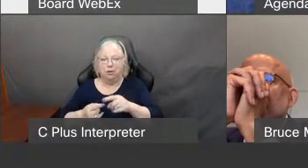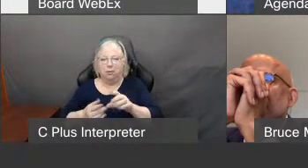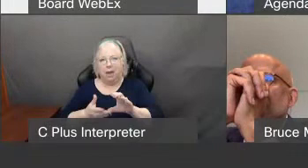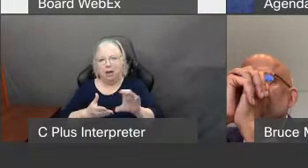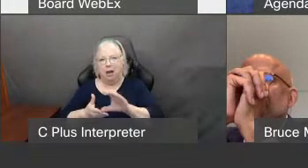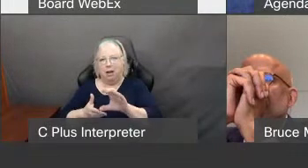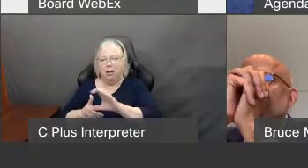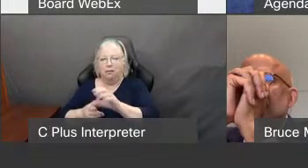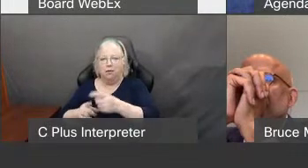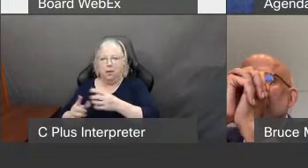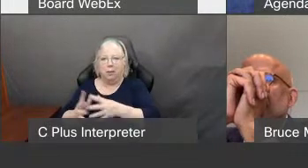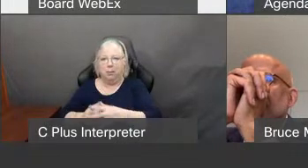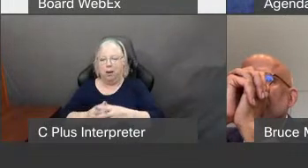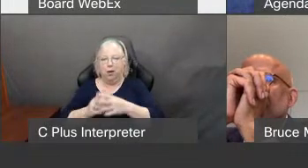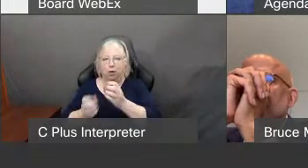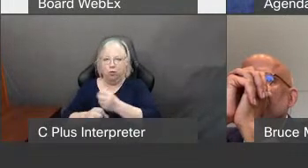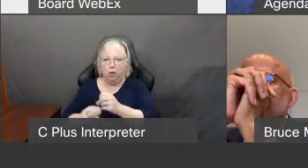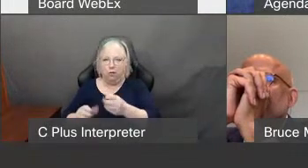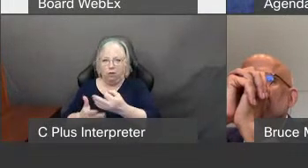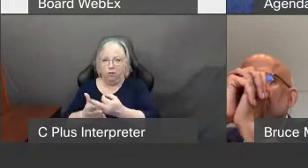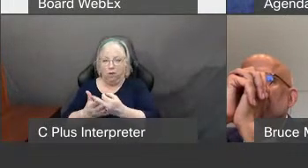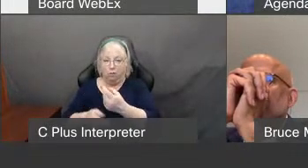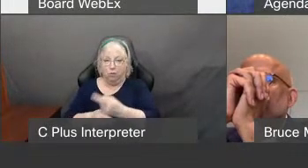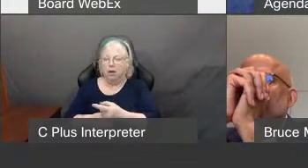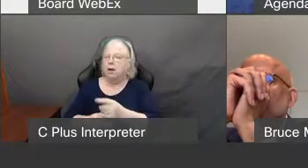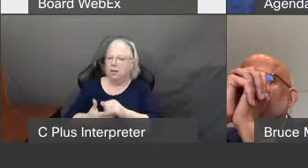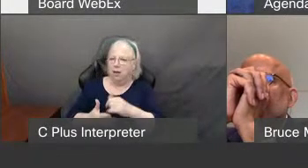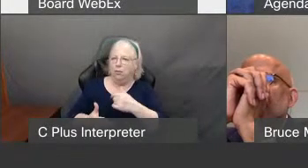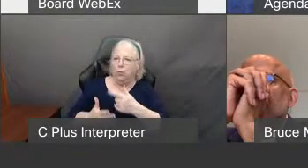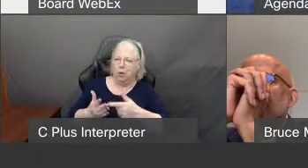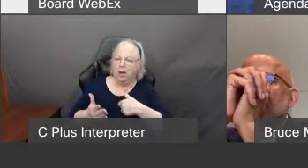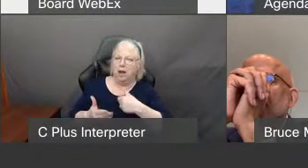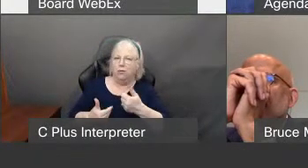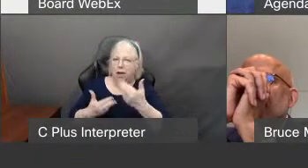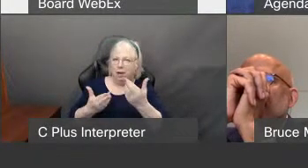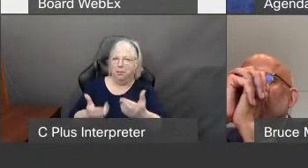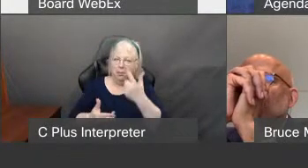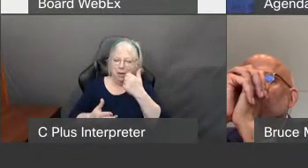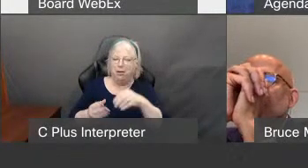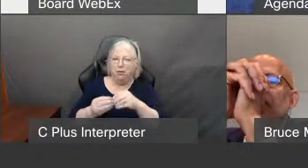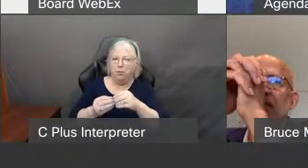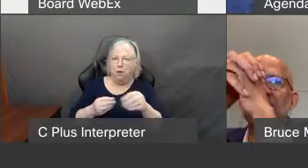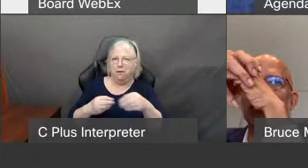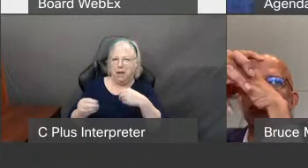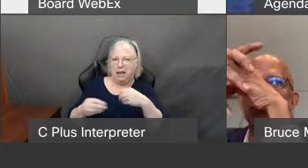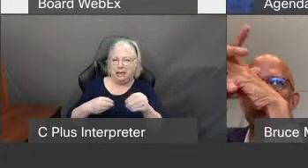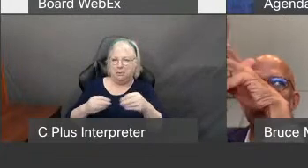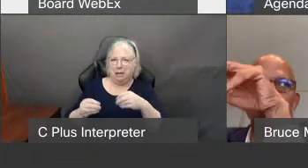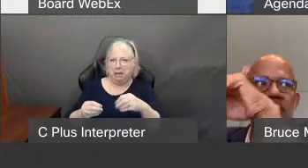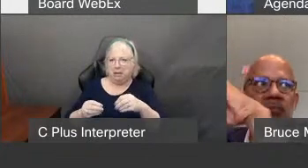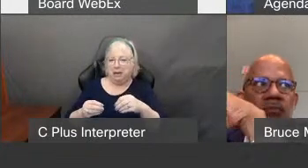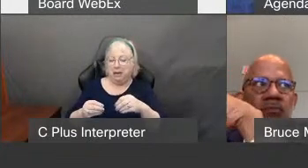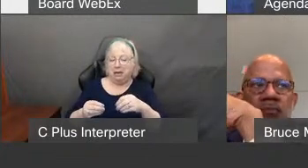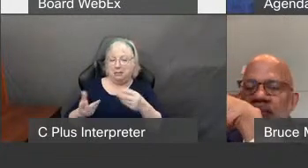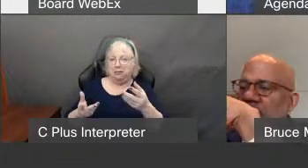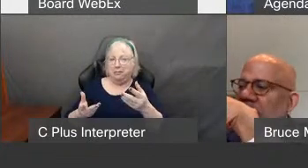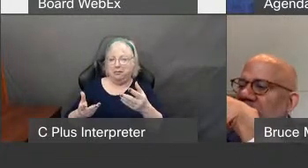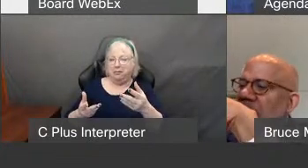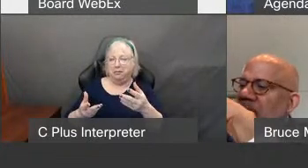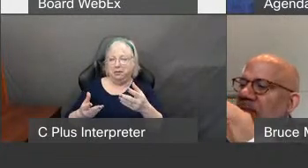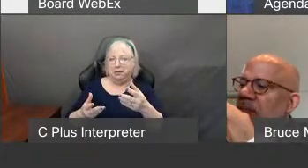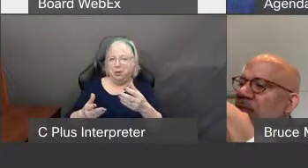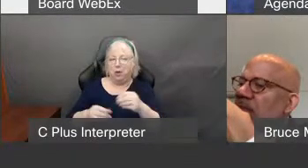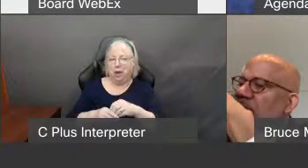Plan dollars, is that correct? That's what I would recommend, just because there's more flexibility in